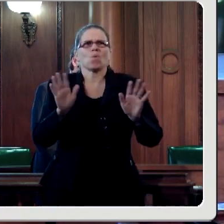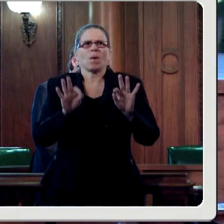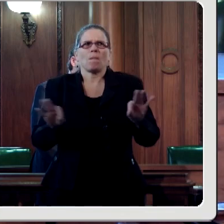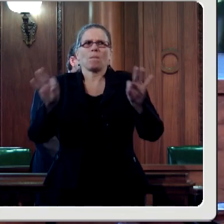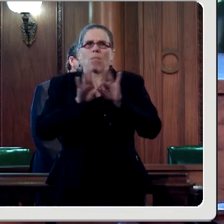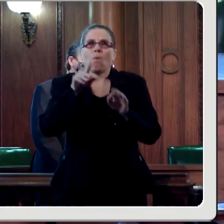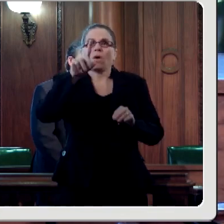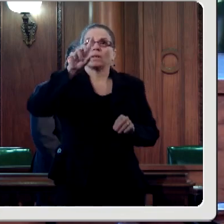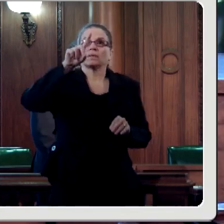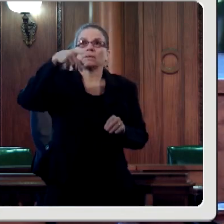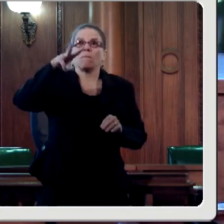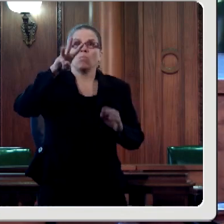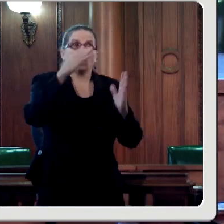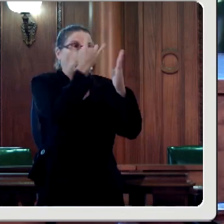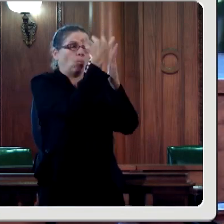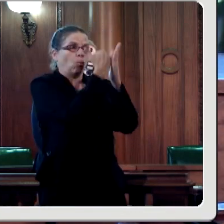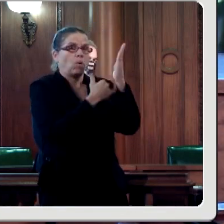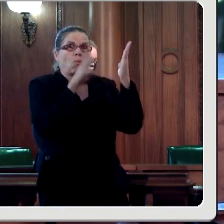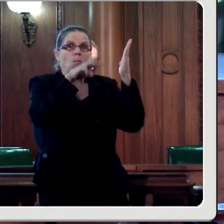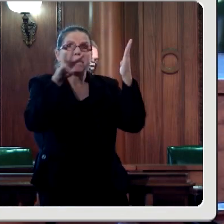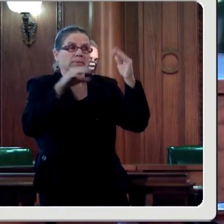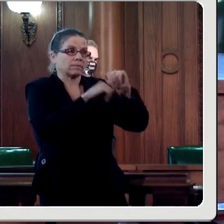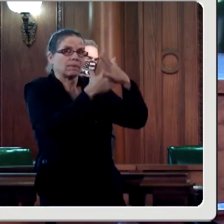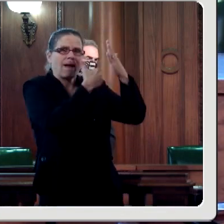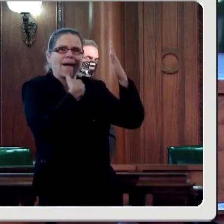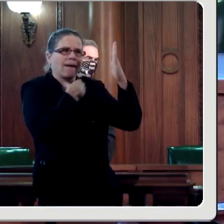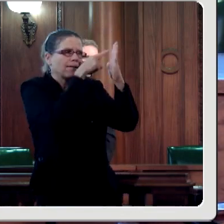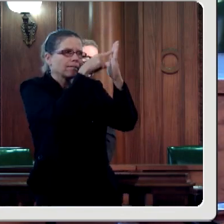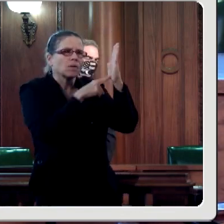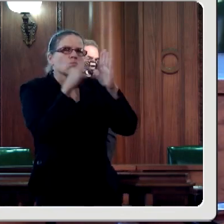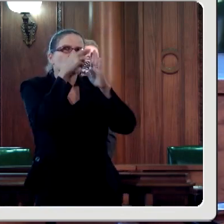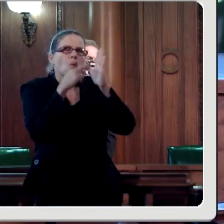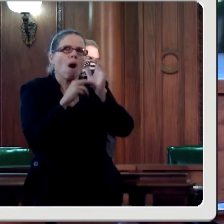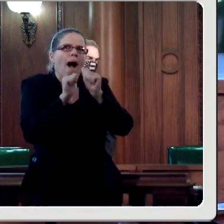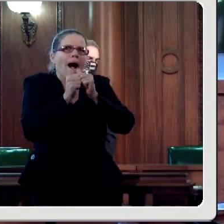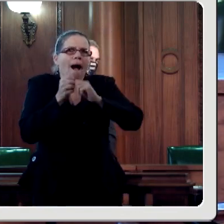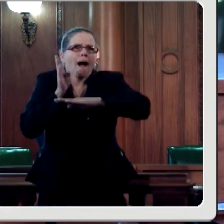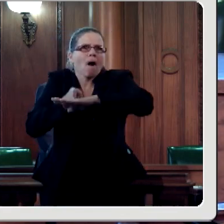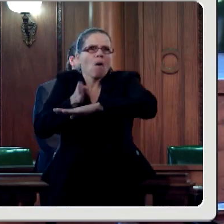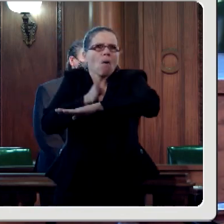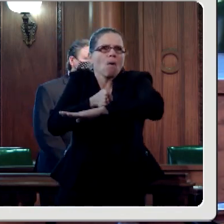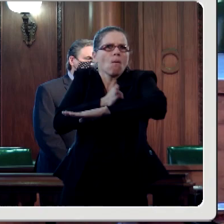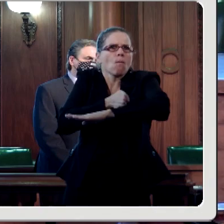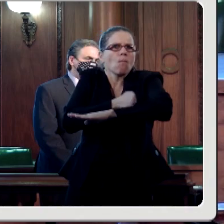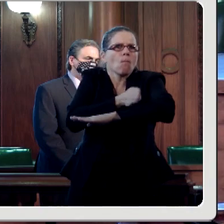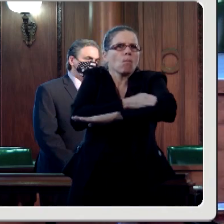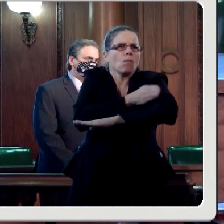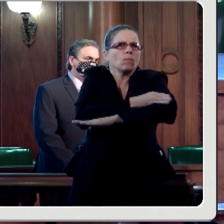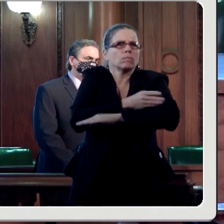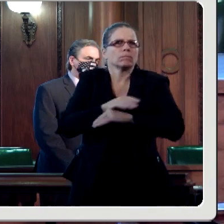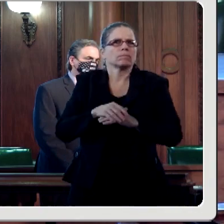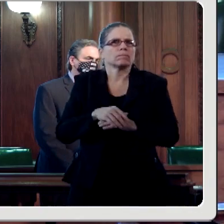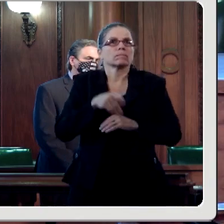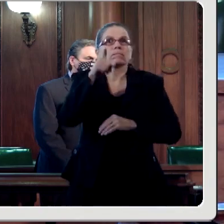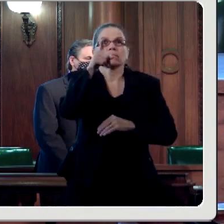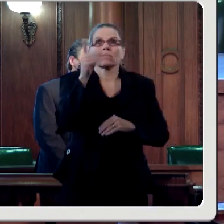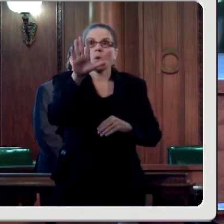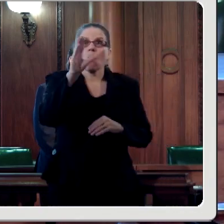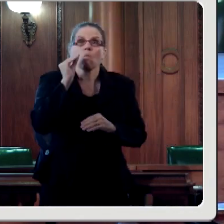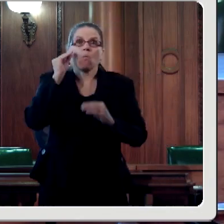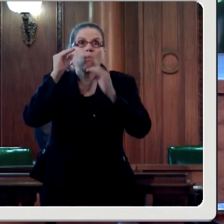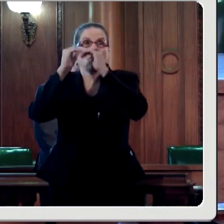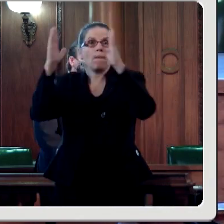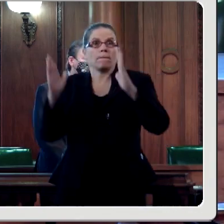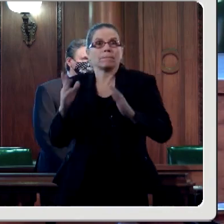for homeowners with regard to storms, one of the things that I noticed a lot is when homes did not have